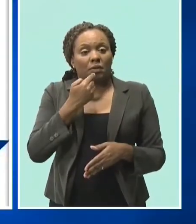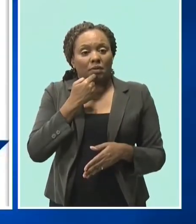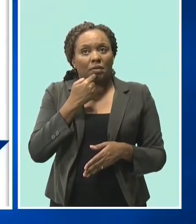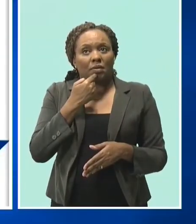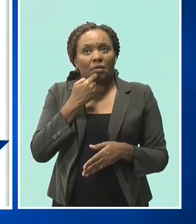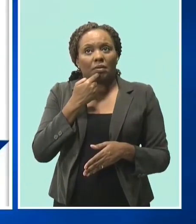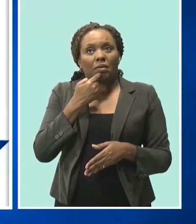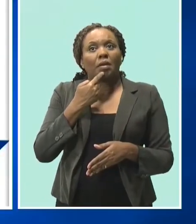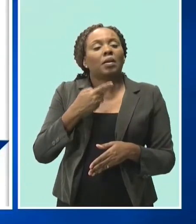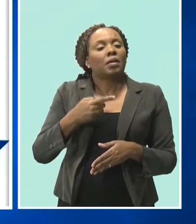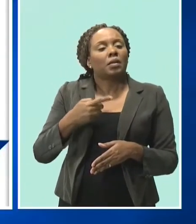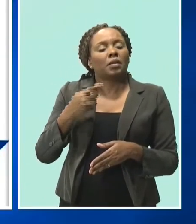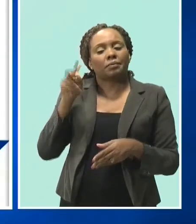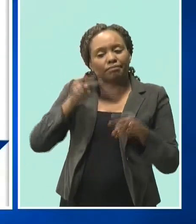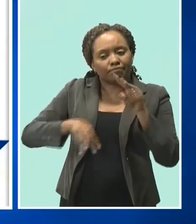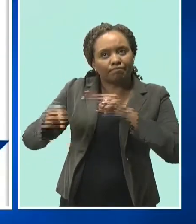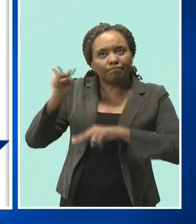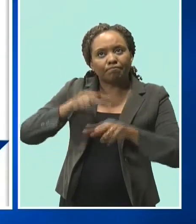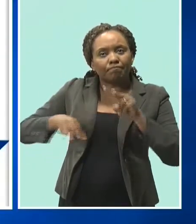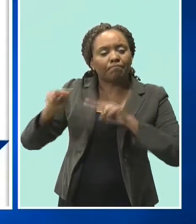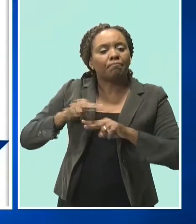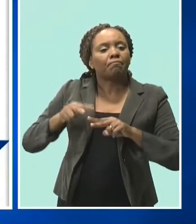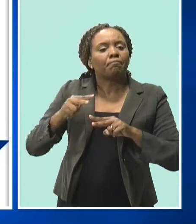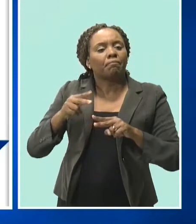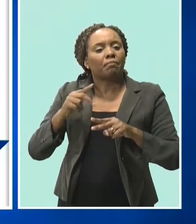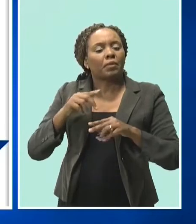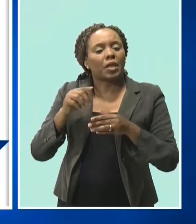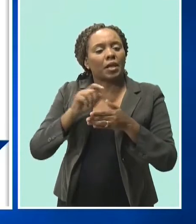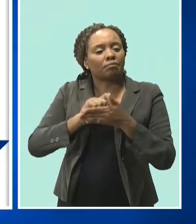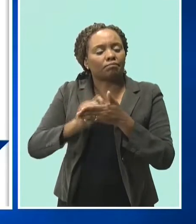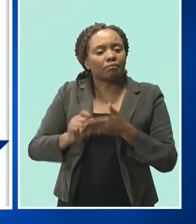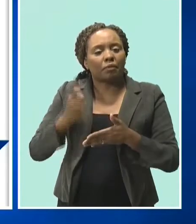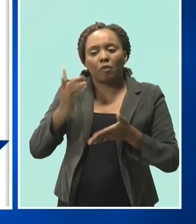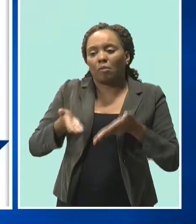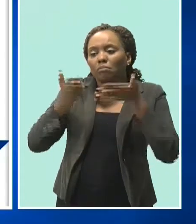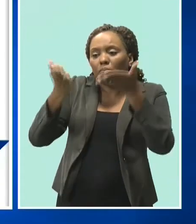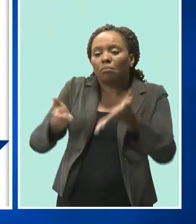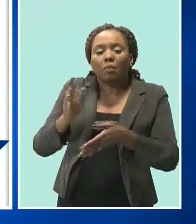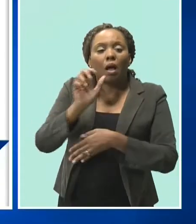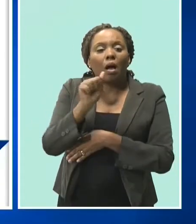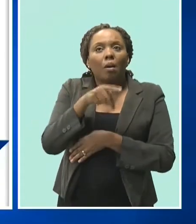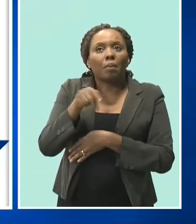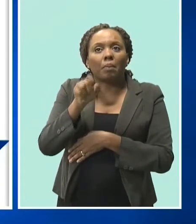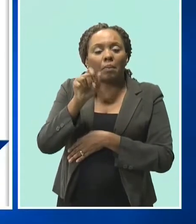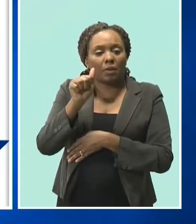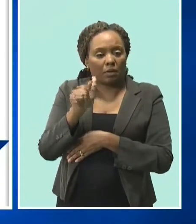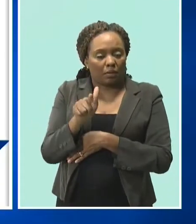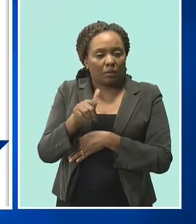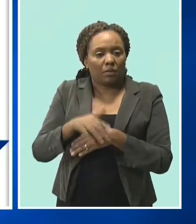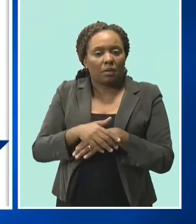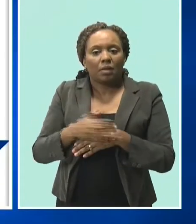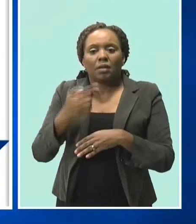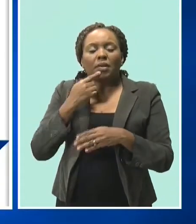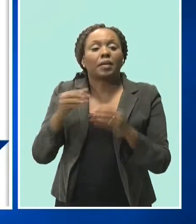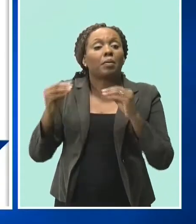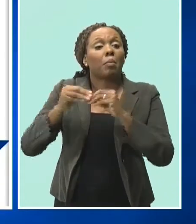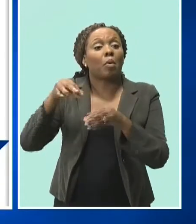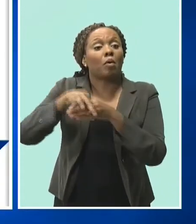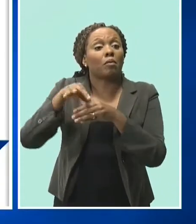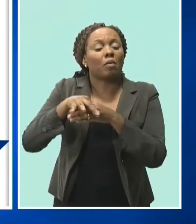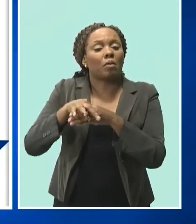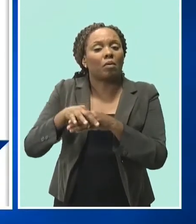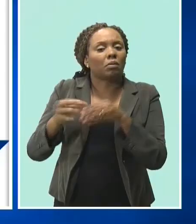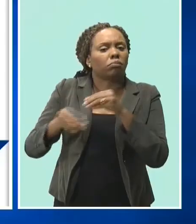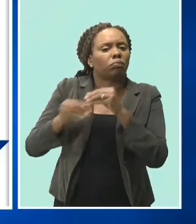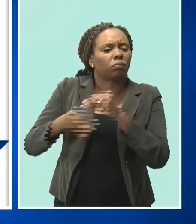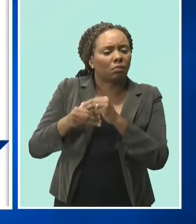Court of Appeal ruling in the Eslin David versus GCOM case that determined the words "more votes than" as stated in the Constitution means